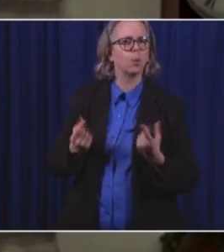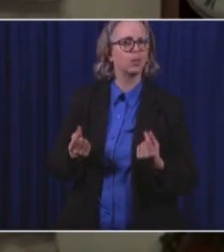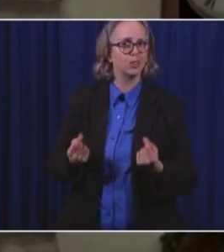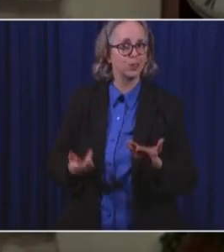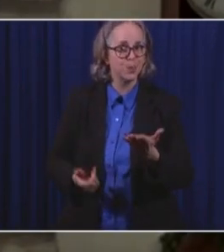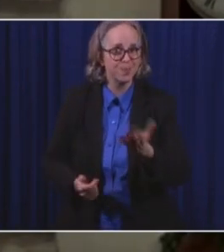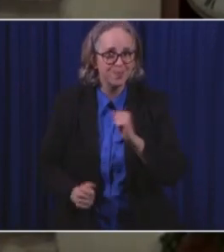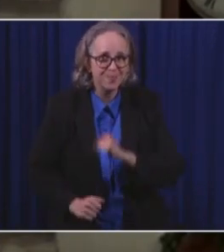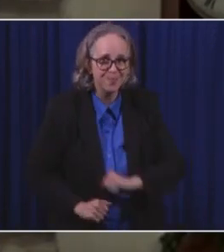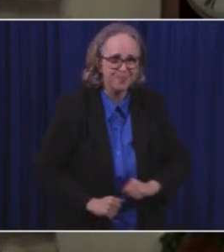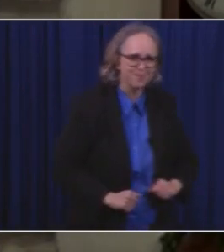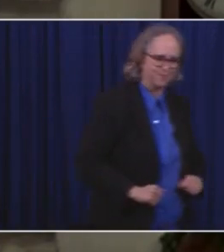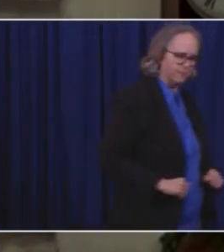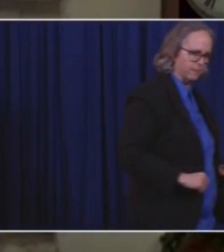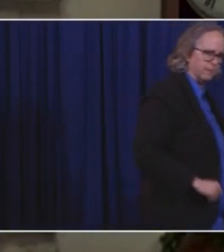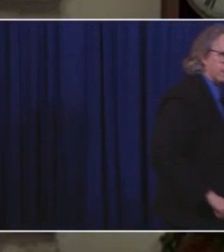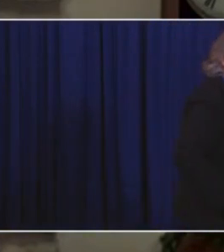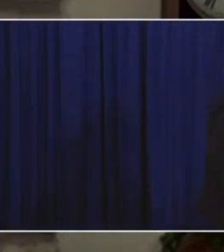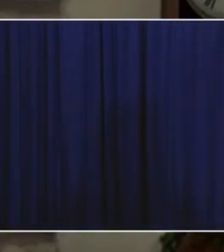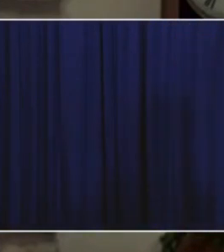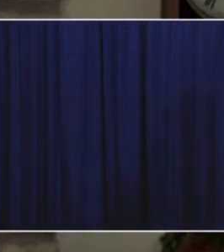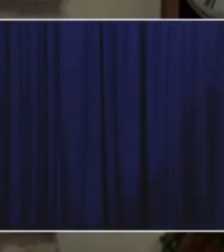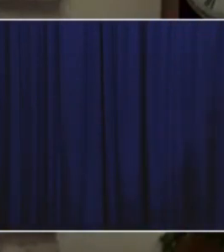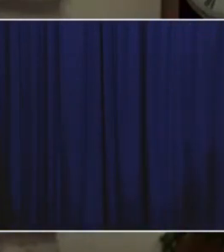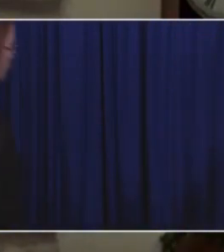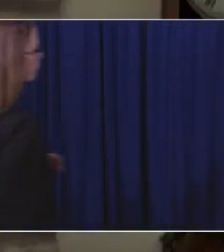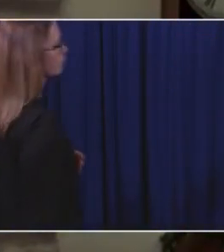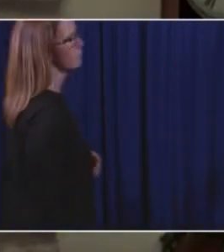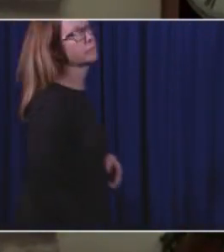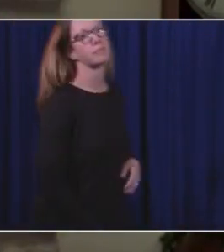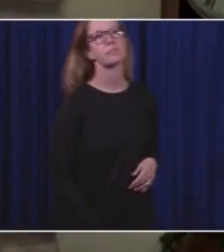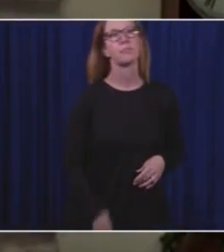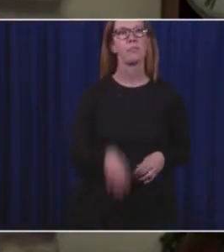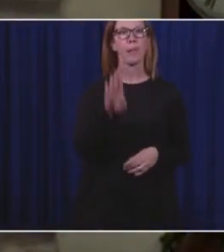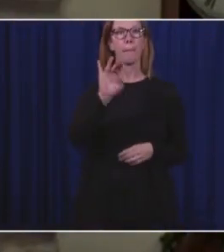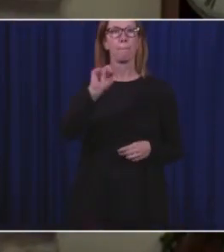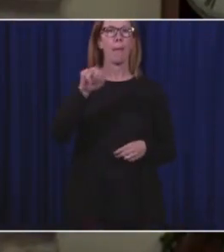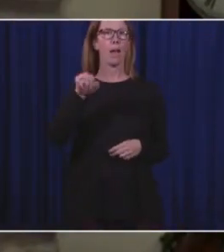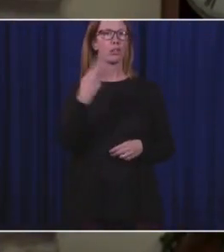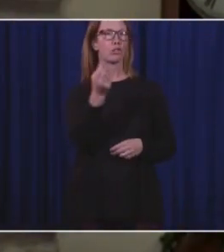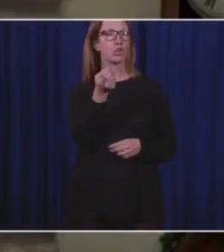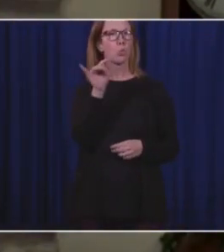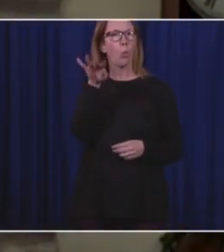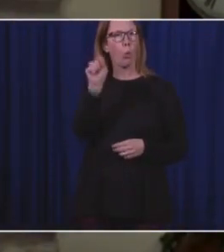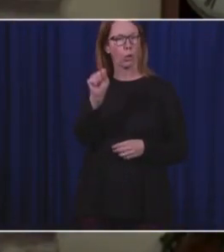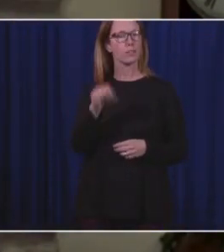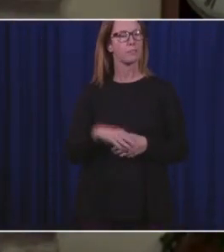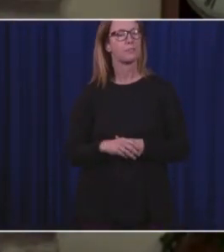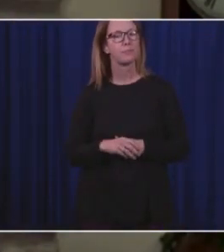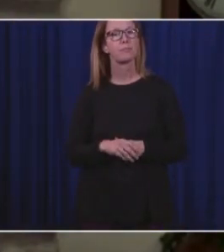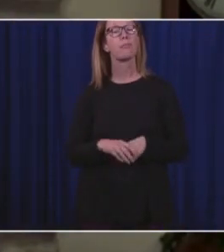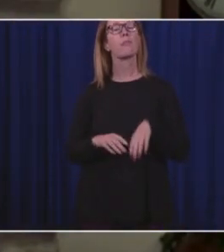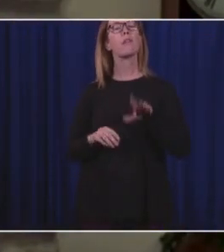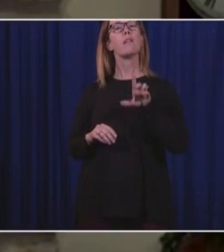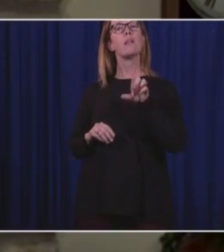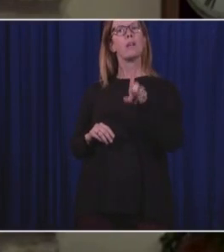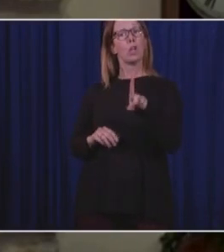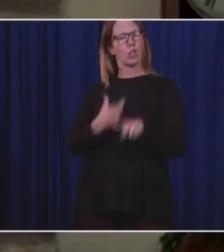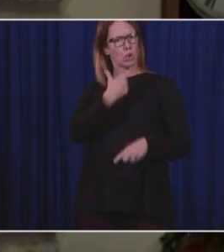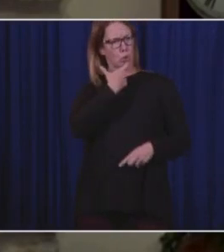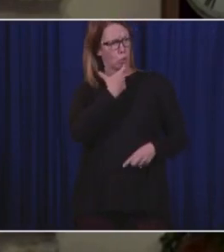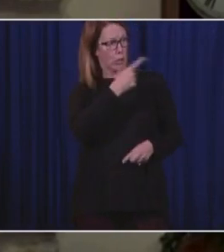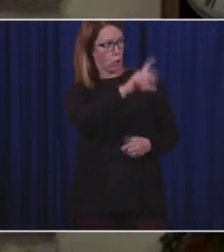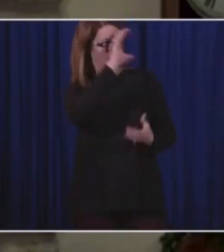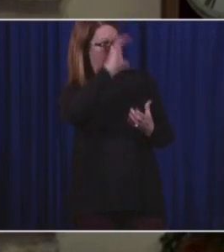Schwartz at WCPO in Cincinnati. Hey, Ben. Hi, Governor. You said that you believe the